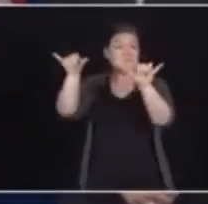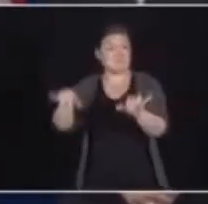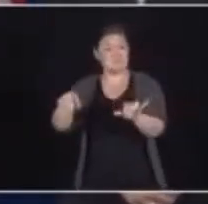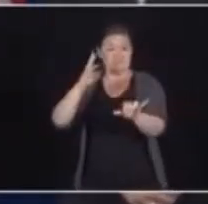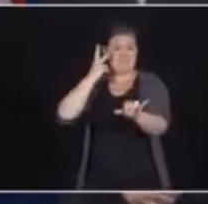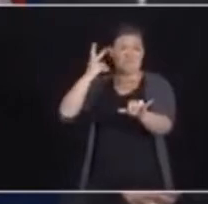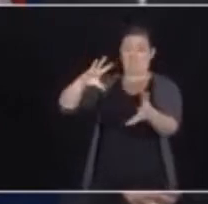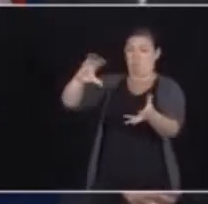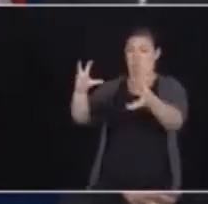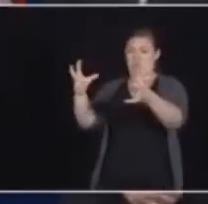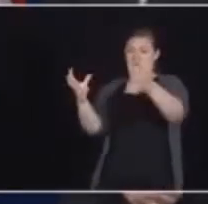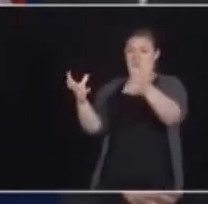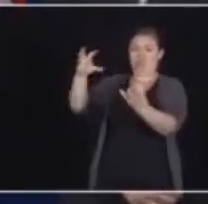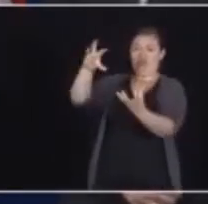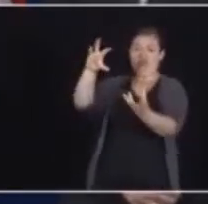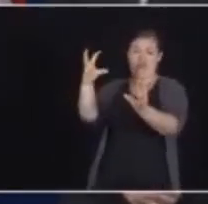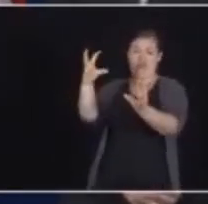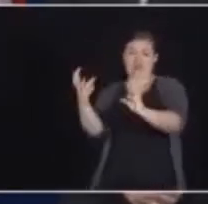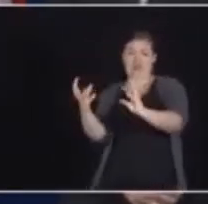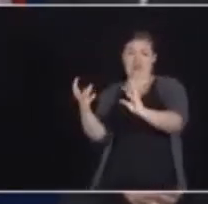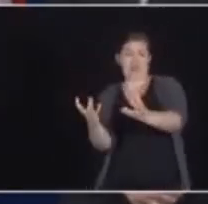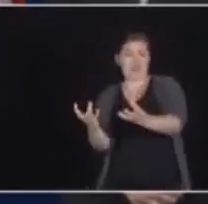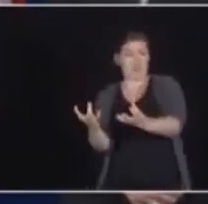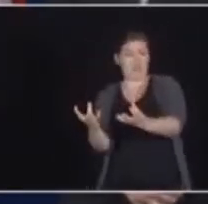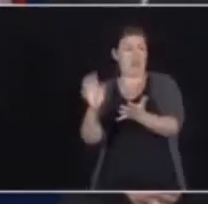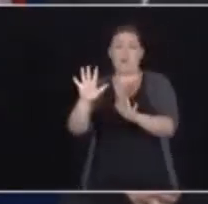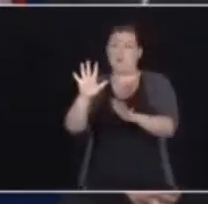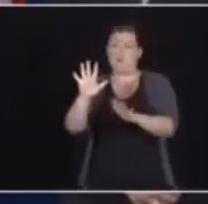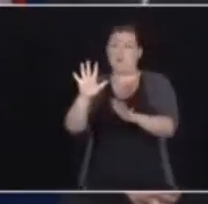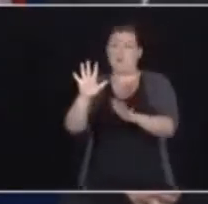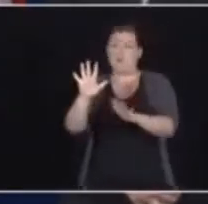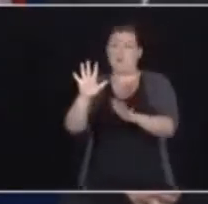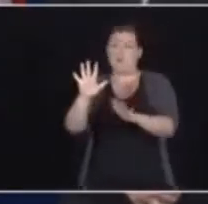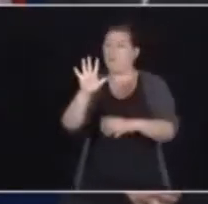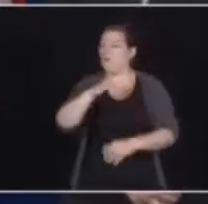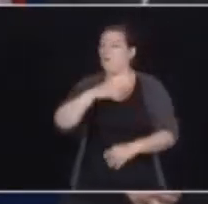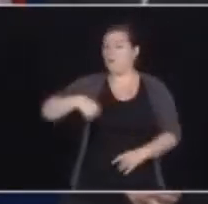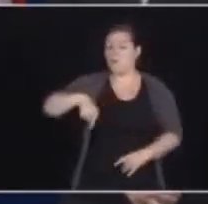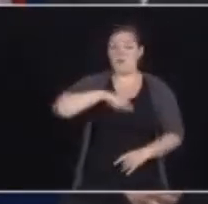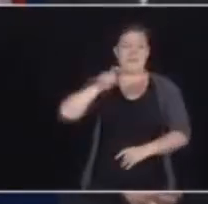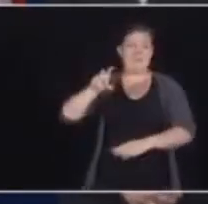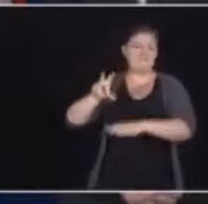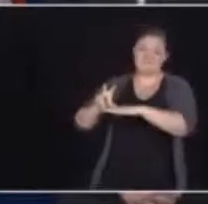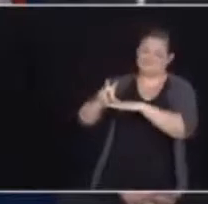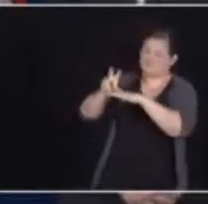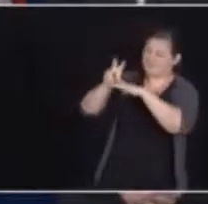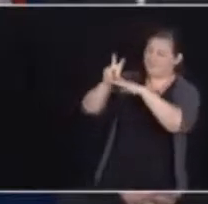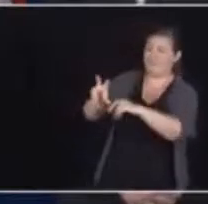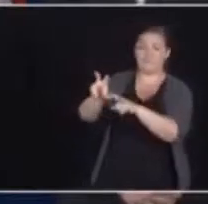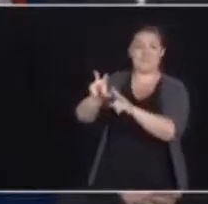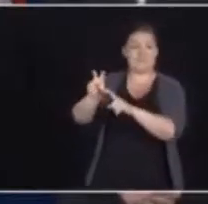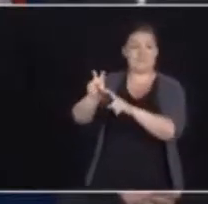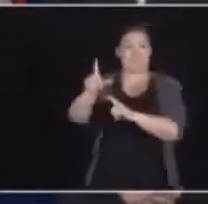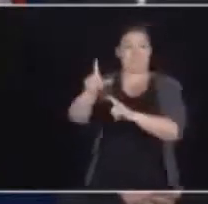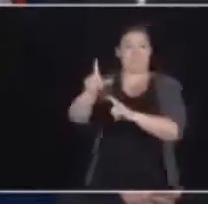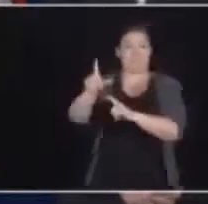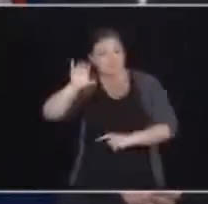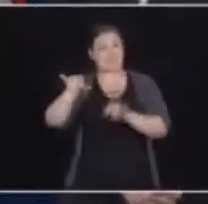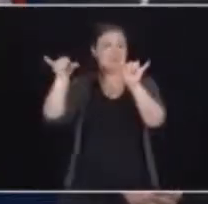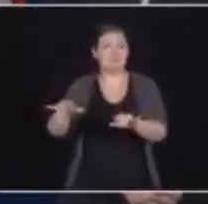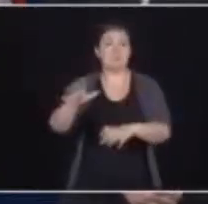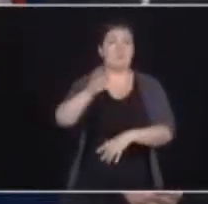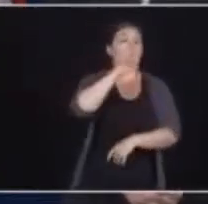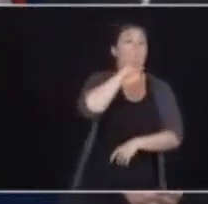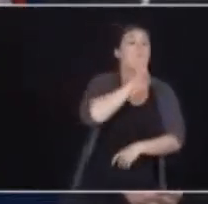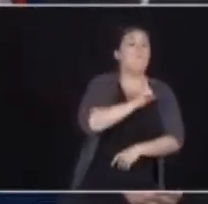need is significant investment in the long-term care sector. We need to tear down and redevelop old homes, and